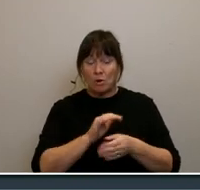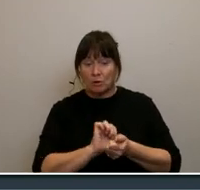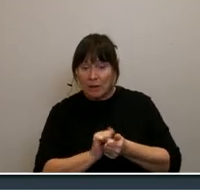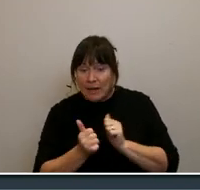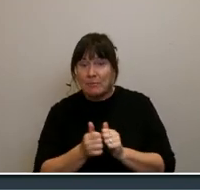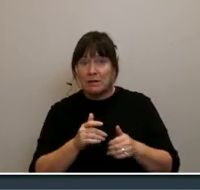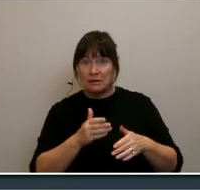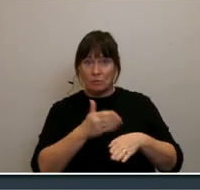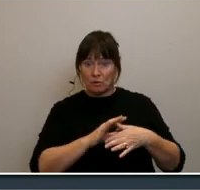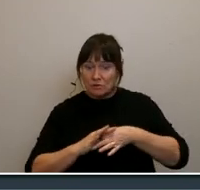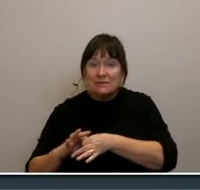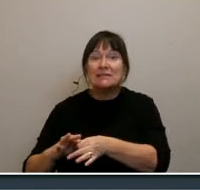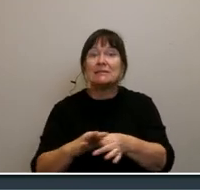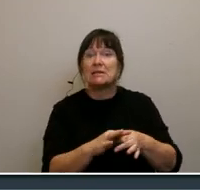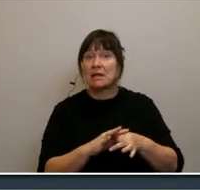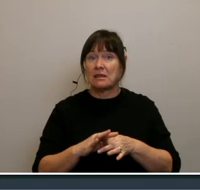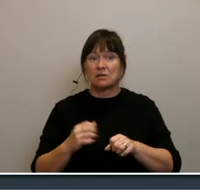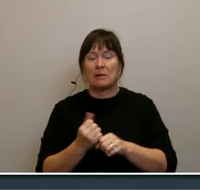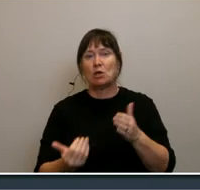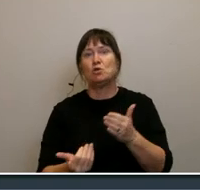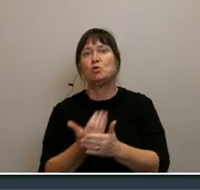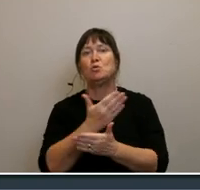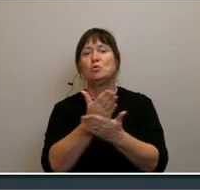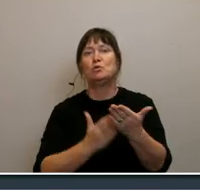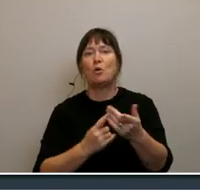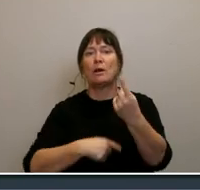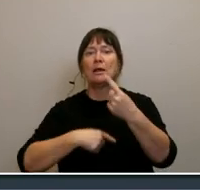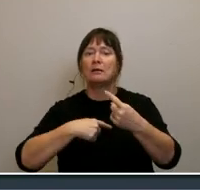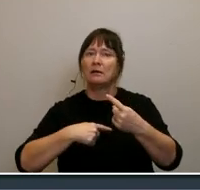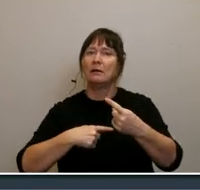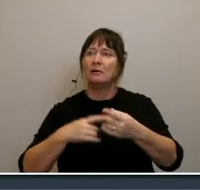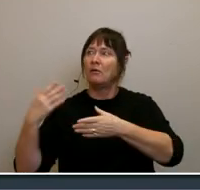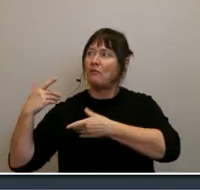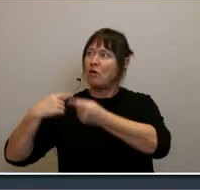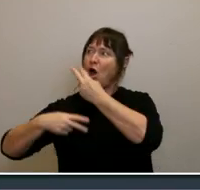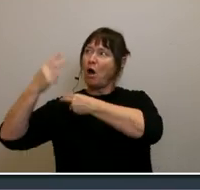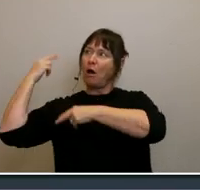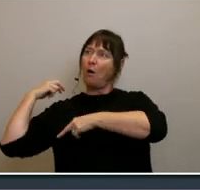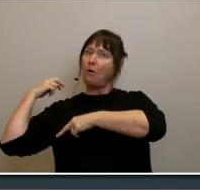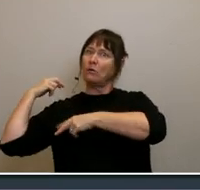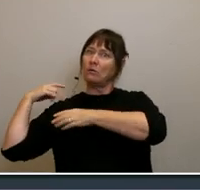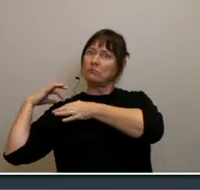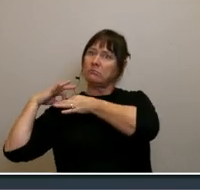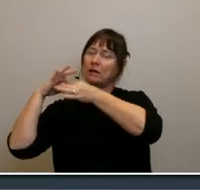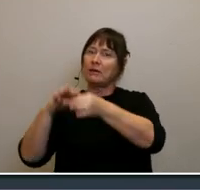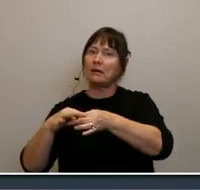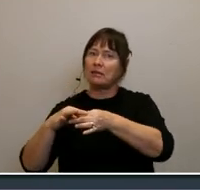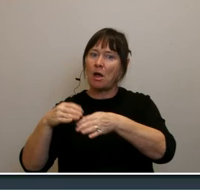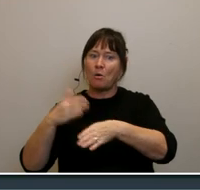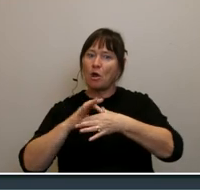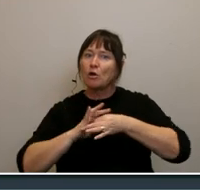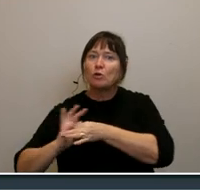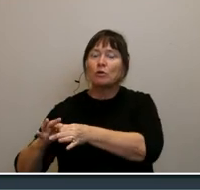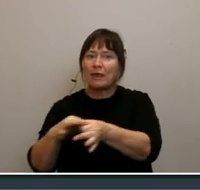create a new old story or an old new story, that is one of respect for Earth and our human place within the great web